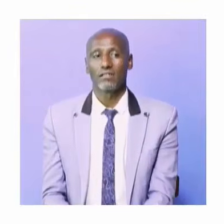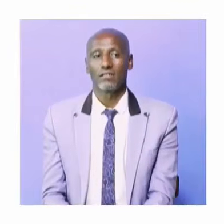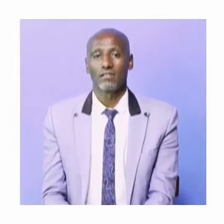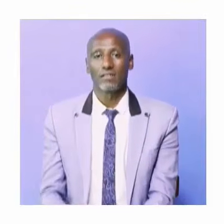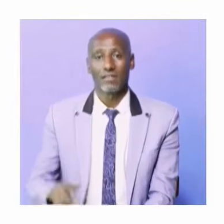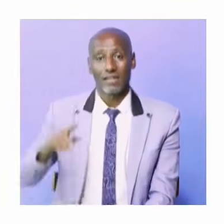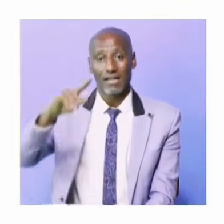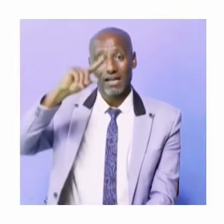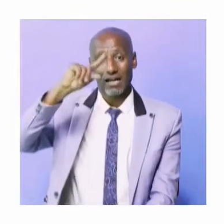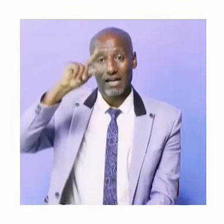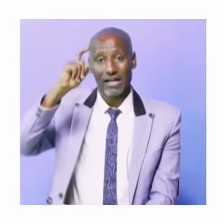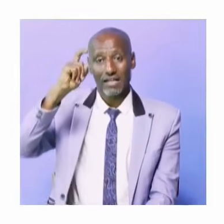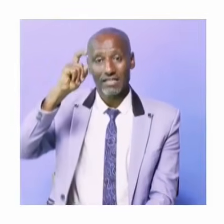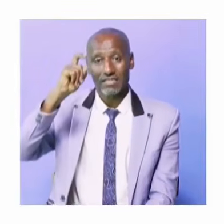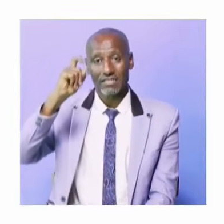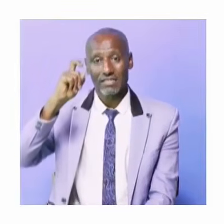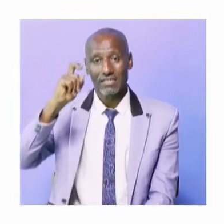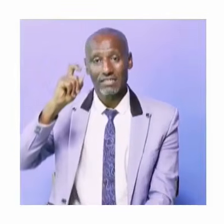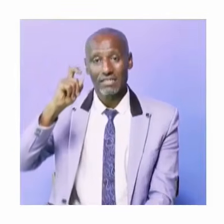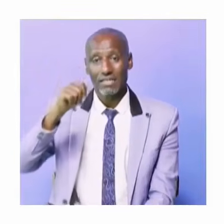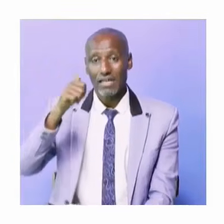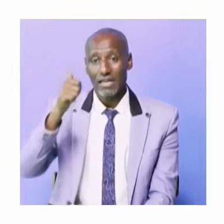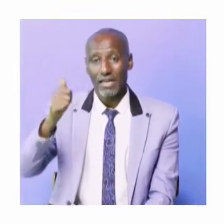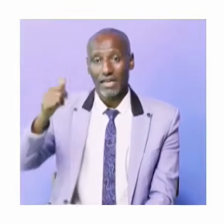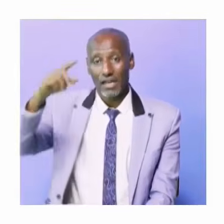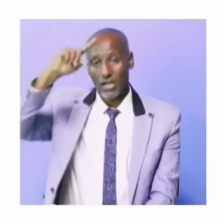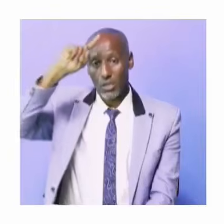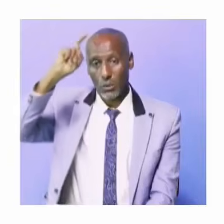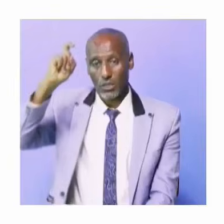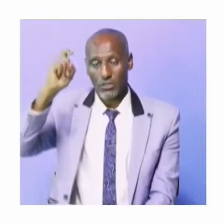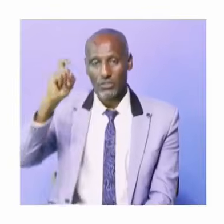ask a question.